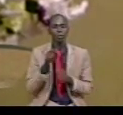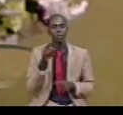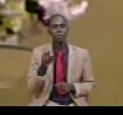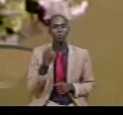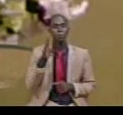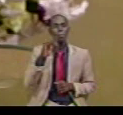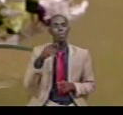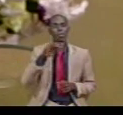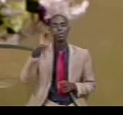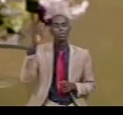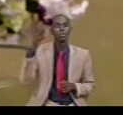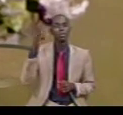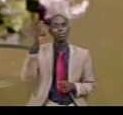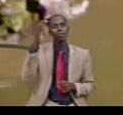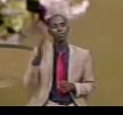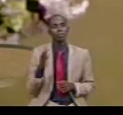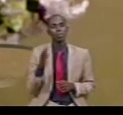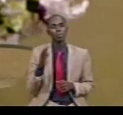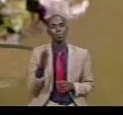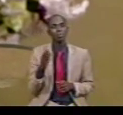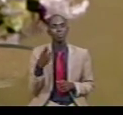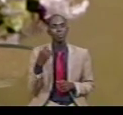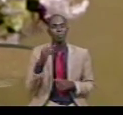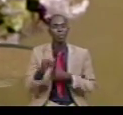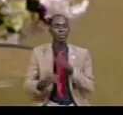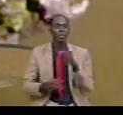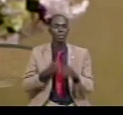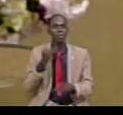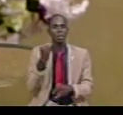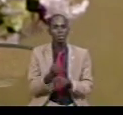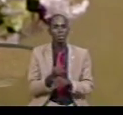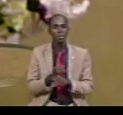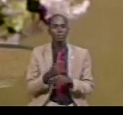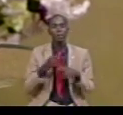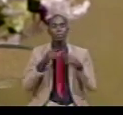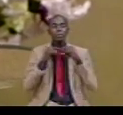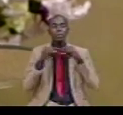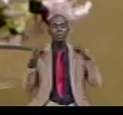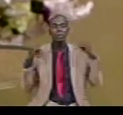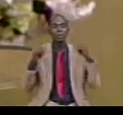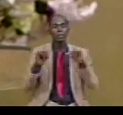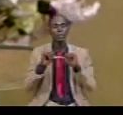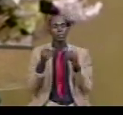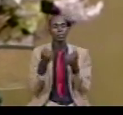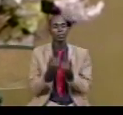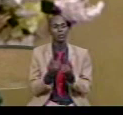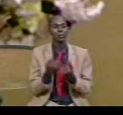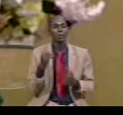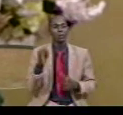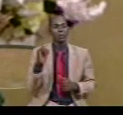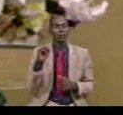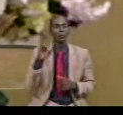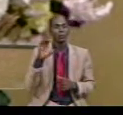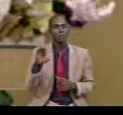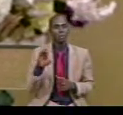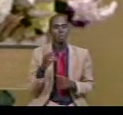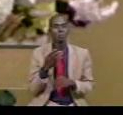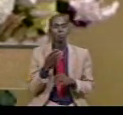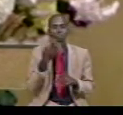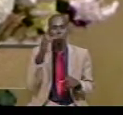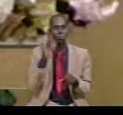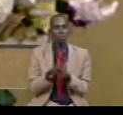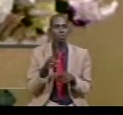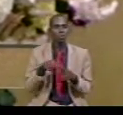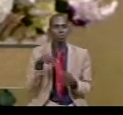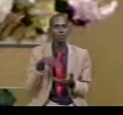By the grace of God, the International Clergy Association Incorporated pledges to